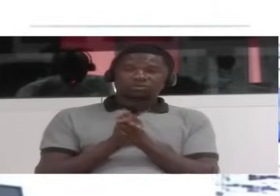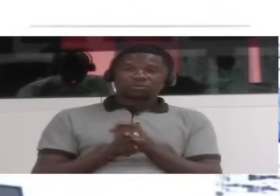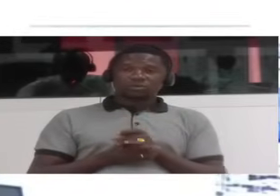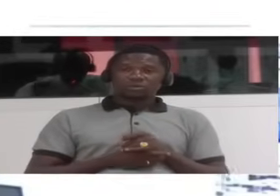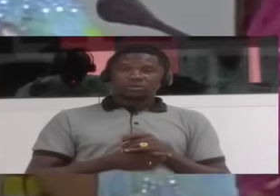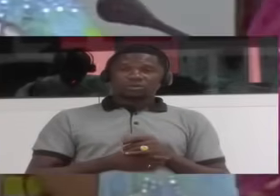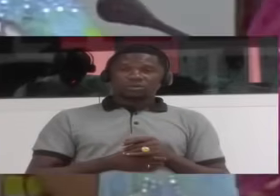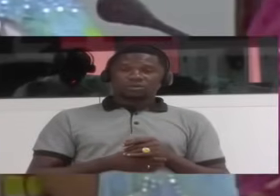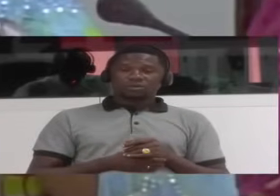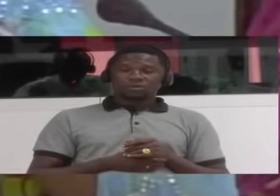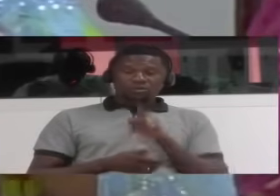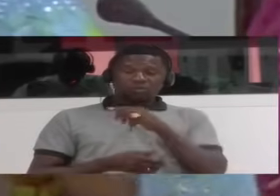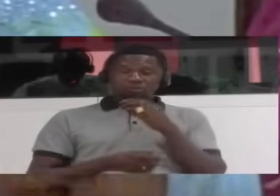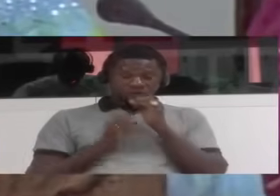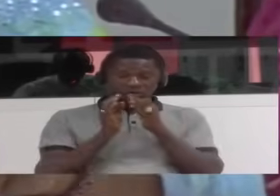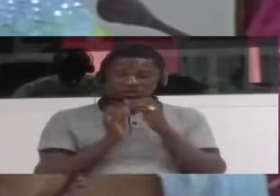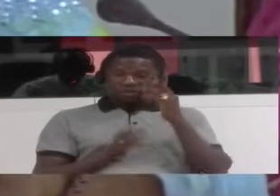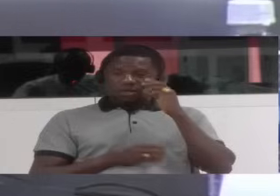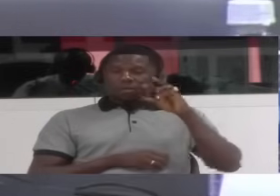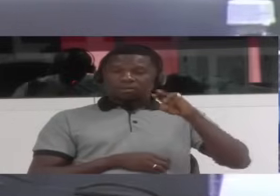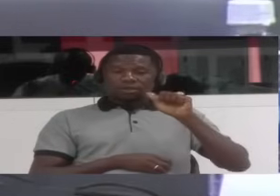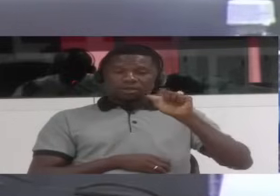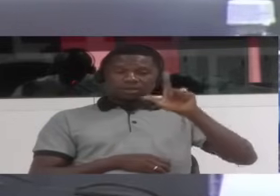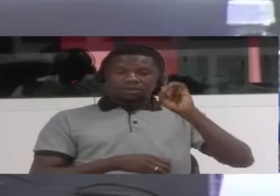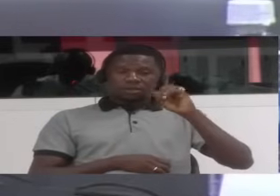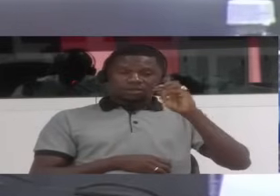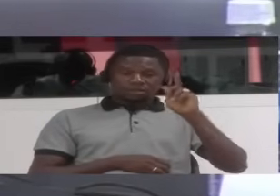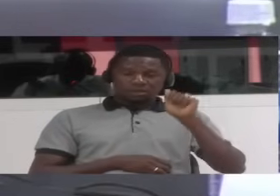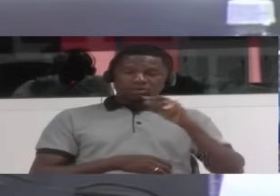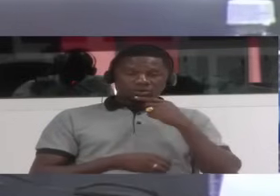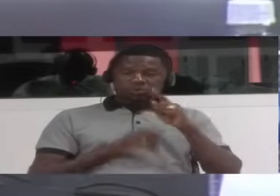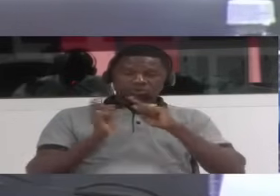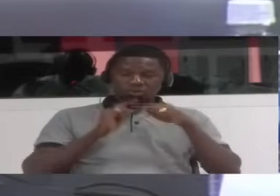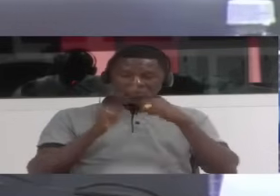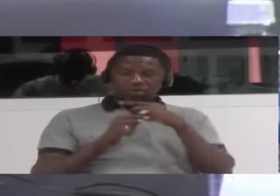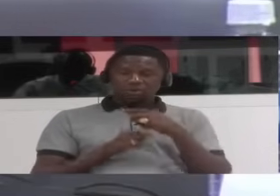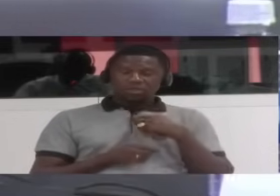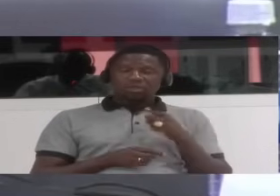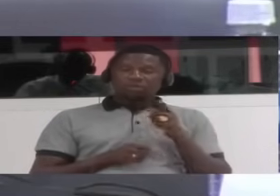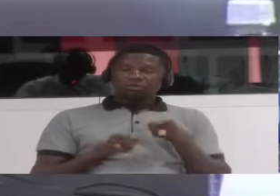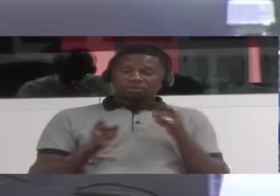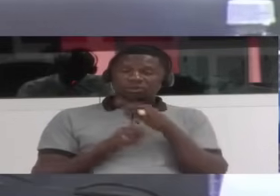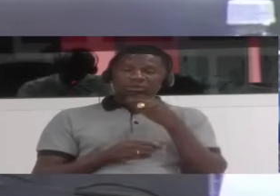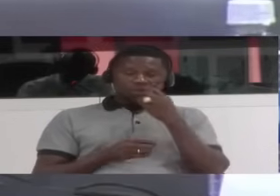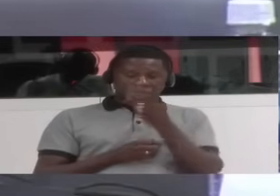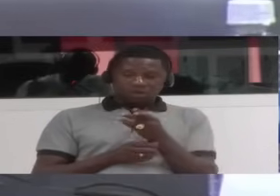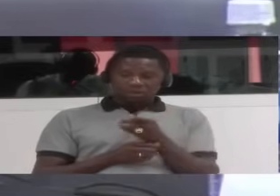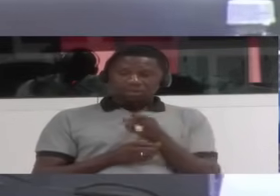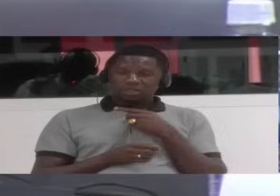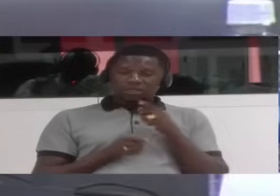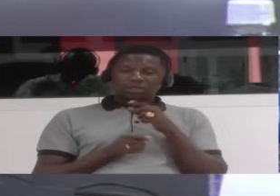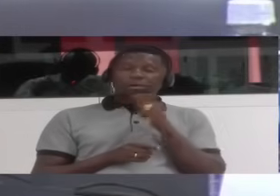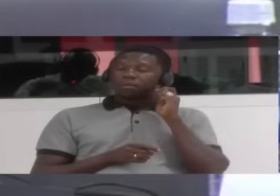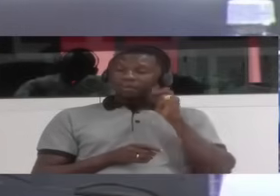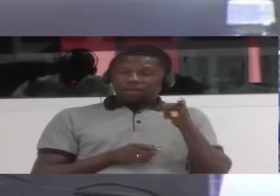not talk about the operation that you mentioned? Yes. So in essence, you're saying he participated in 2